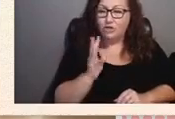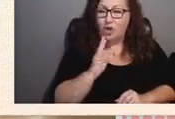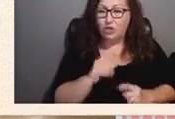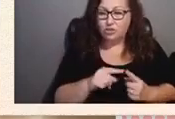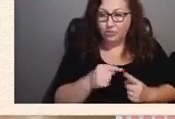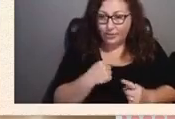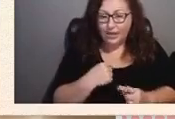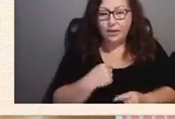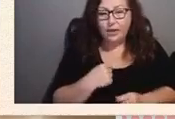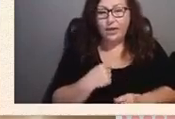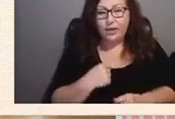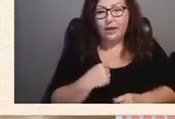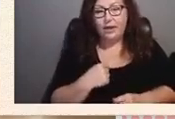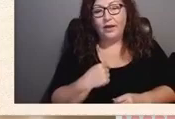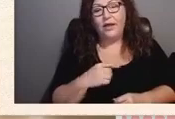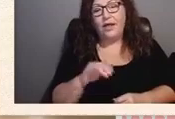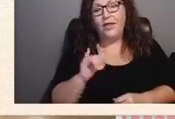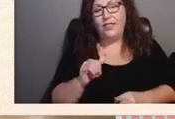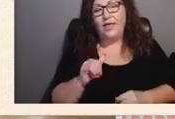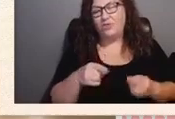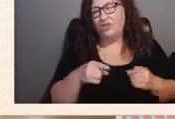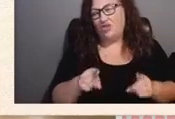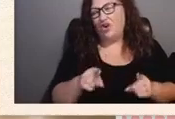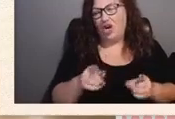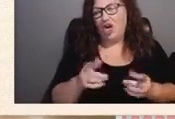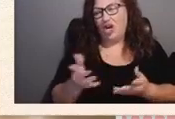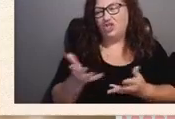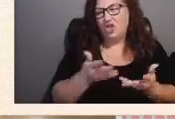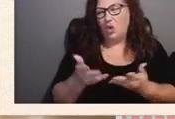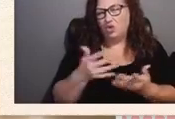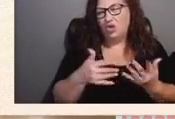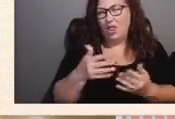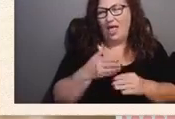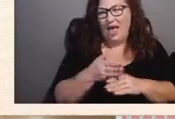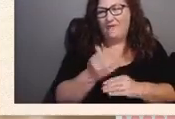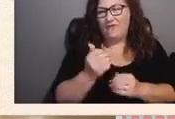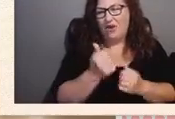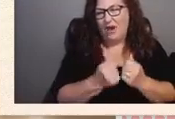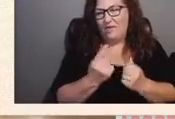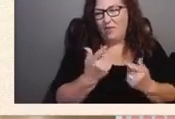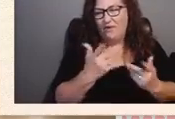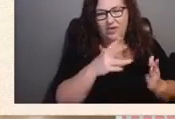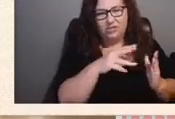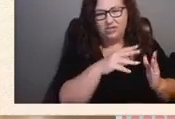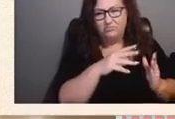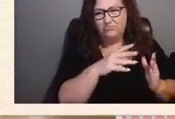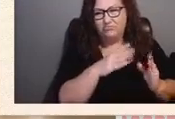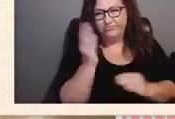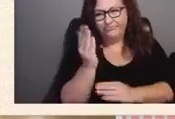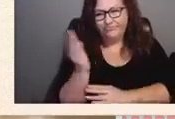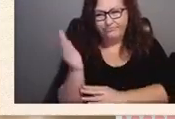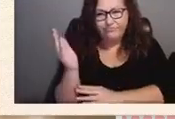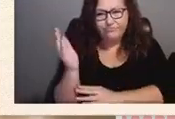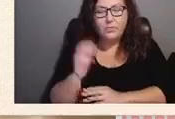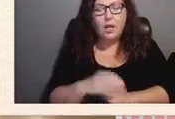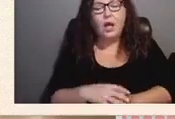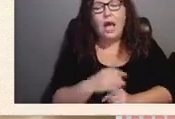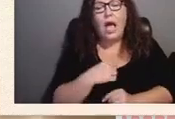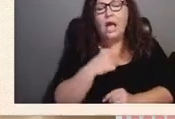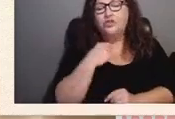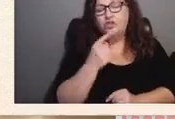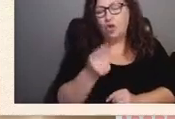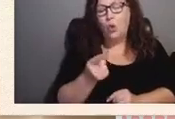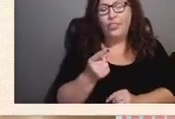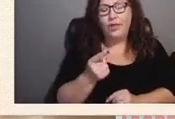this was during a social after everybody had read. And when I told them that, or like in passing, I told them that